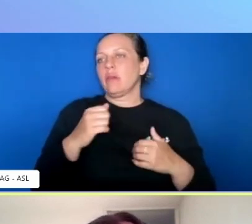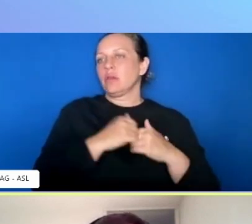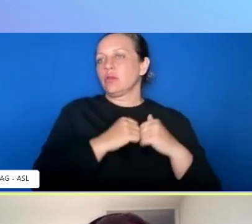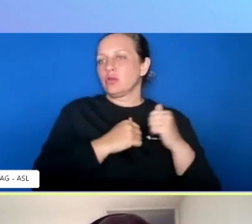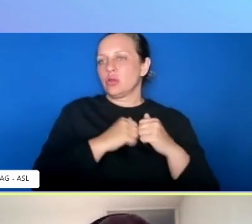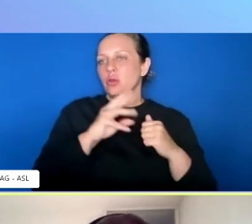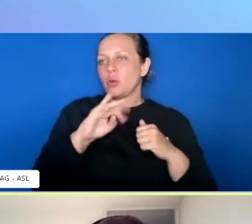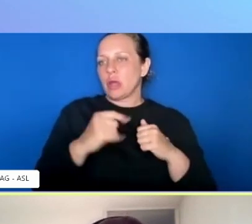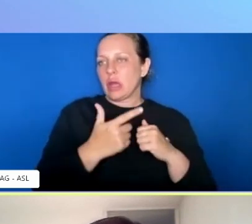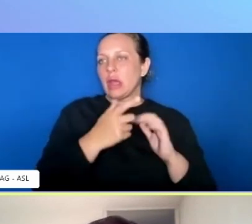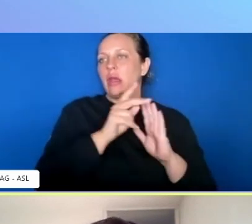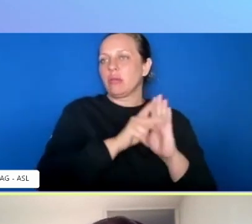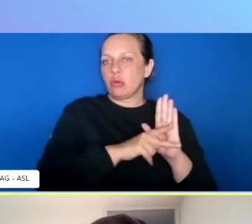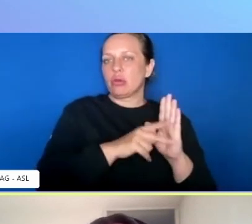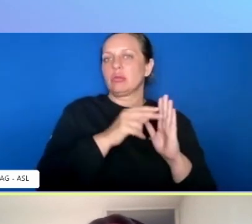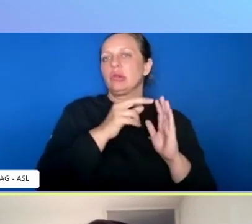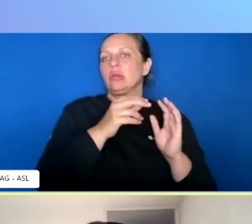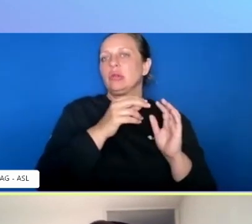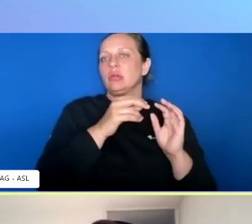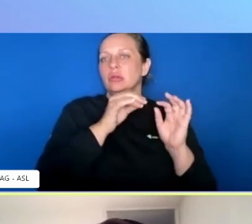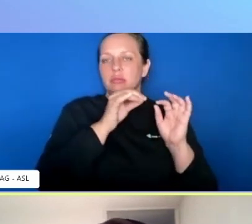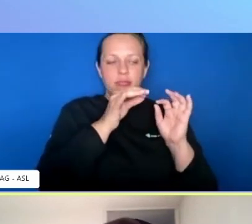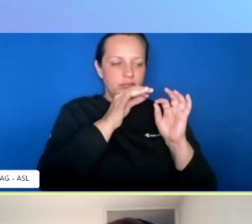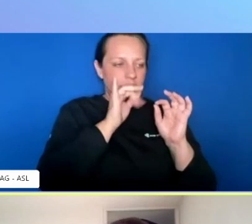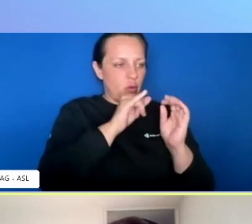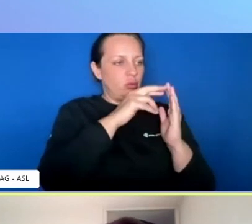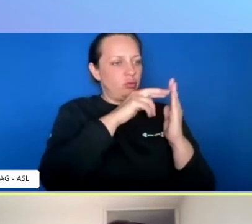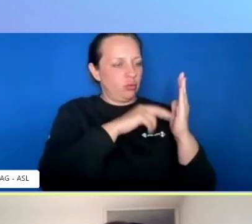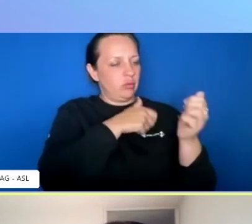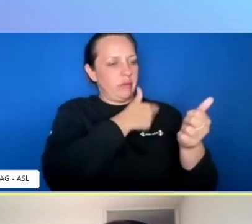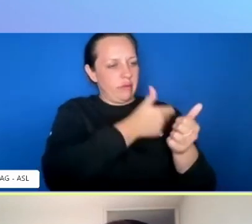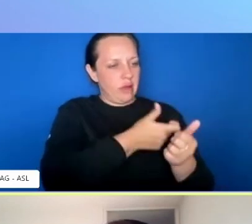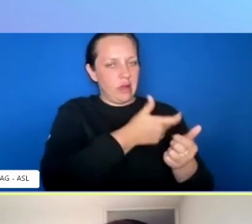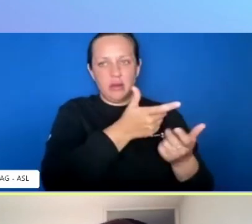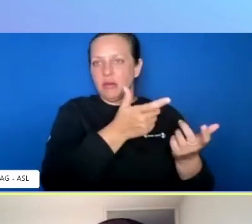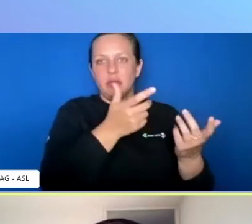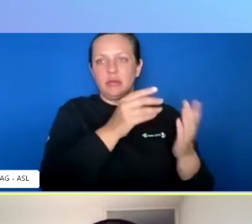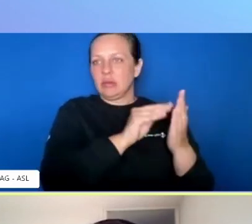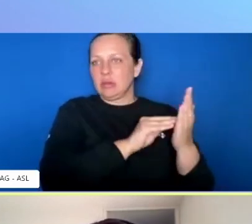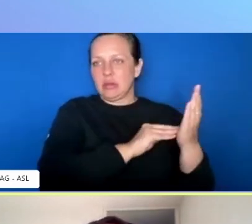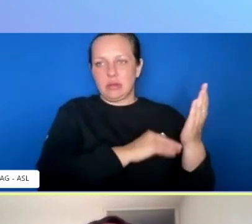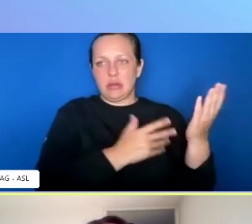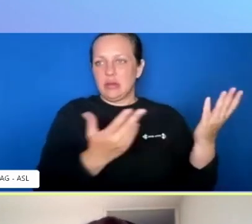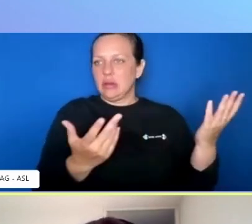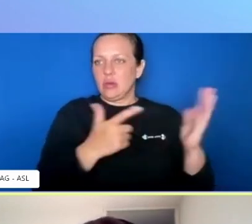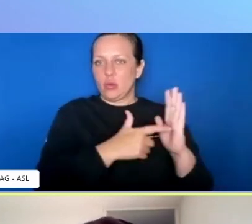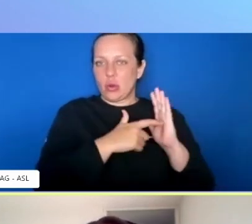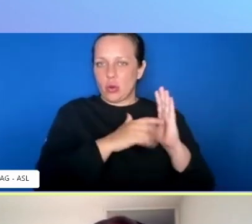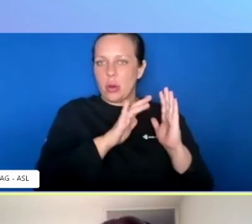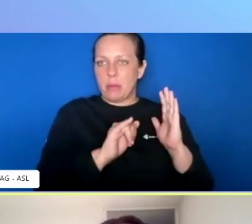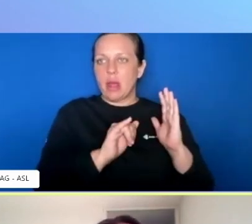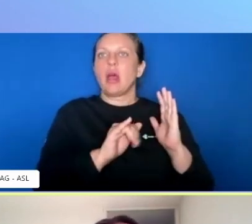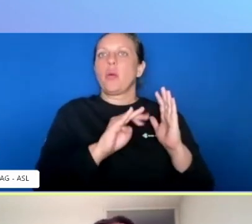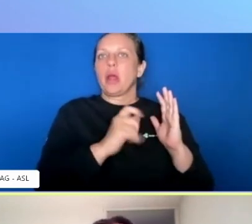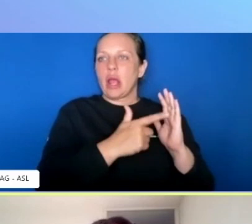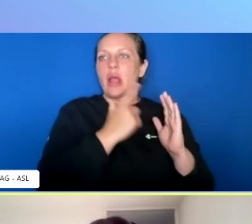the principles, the guidelines, the success criteria. These are part of the normative document itself. These are required by WCAG and